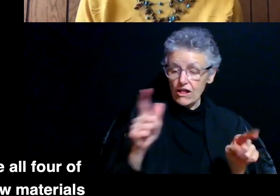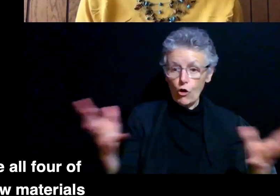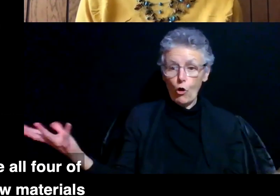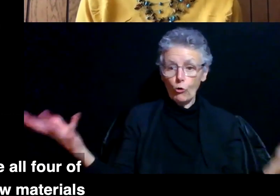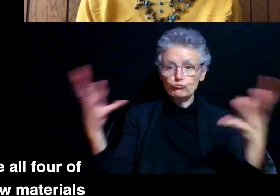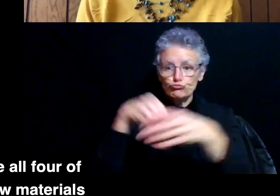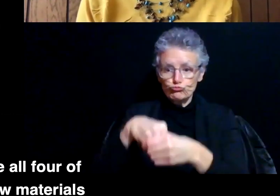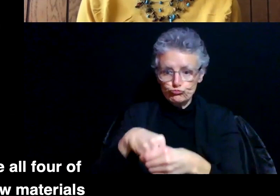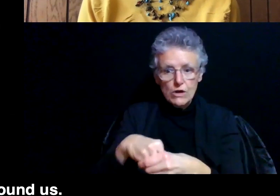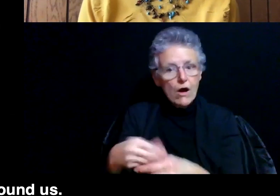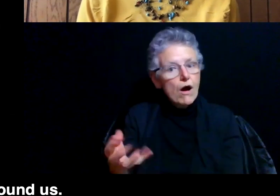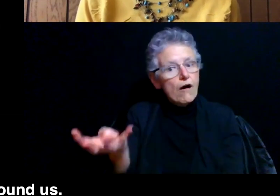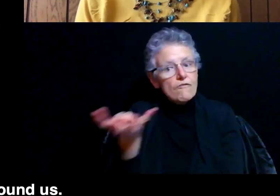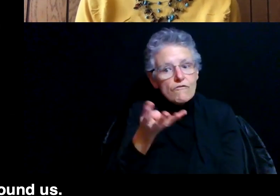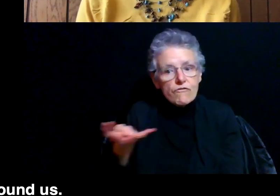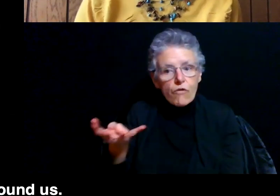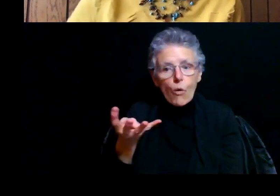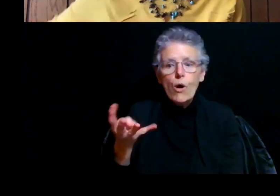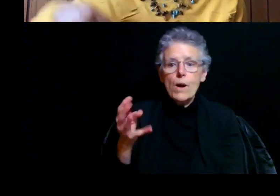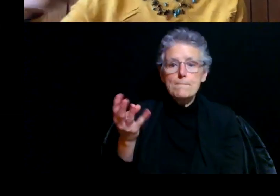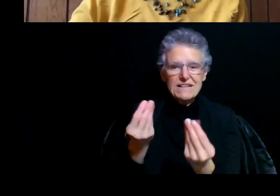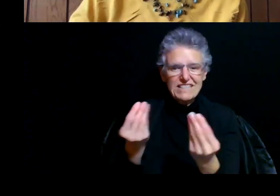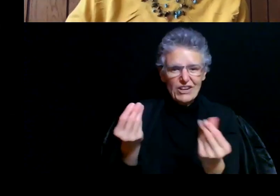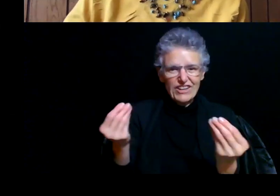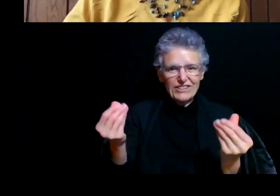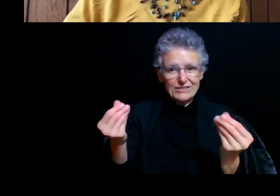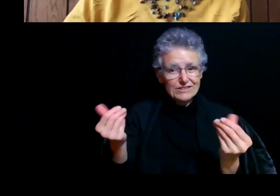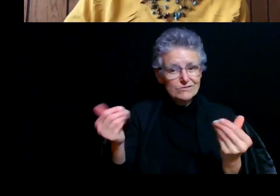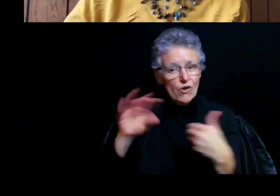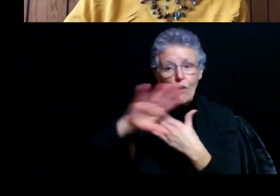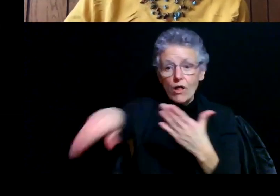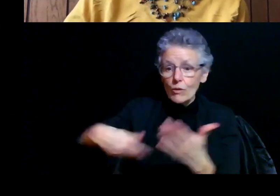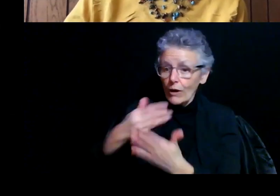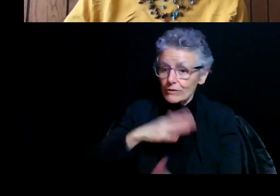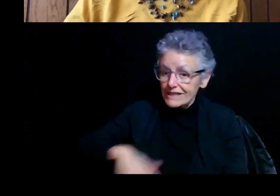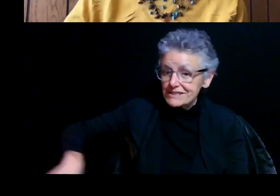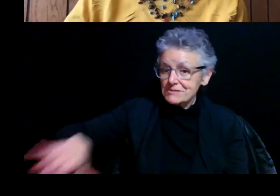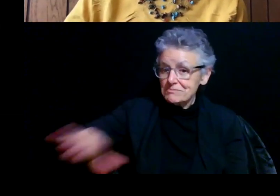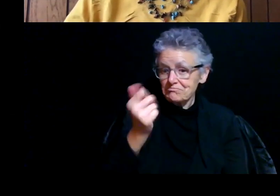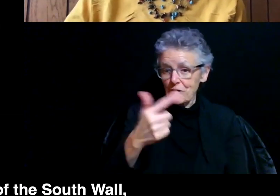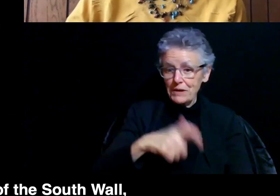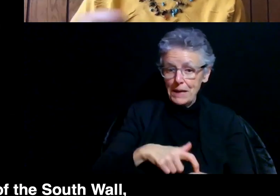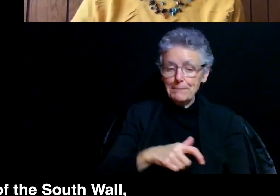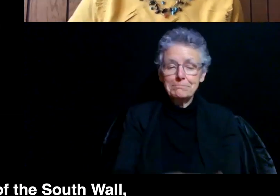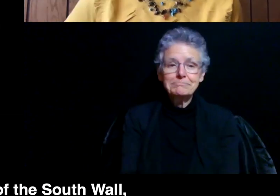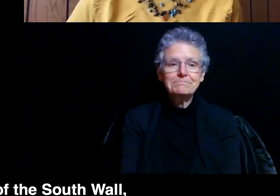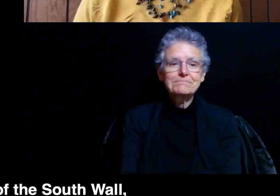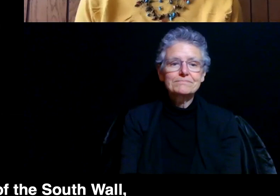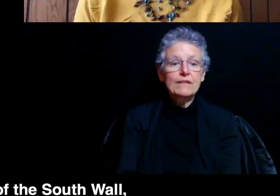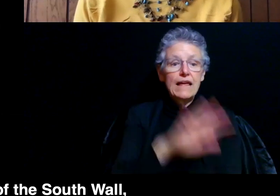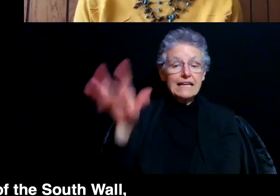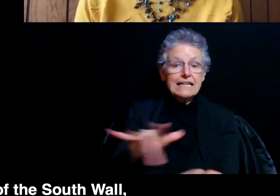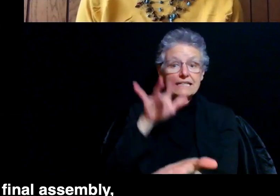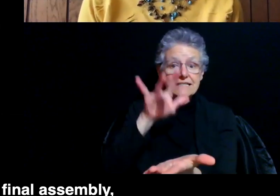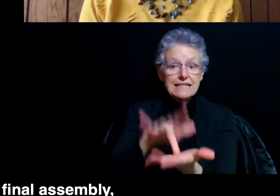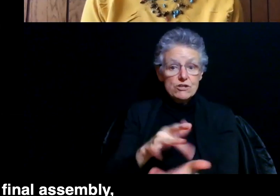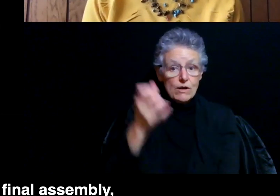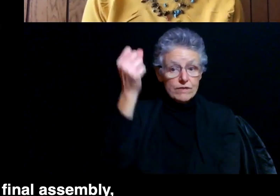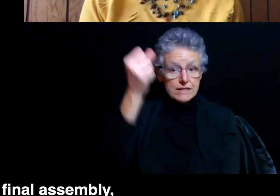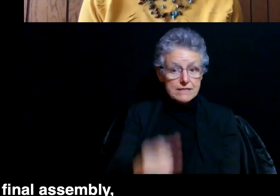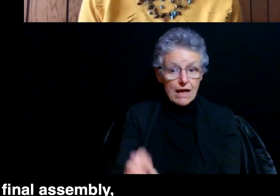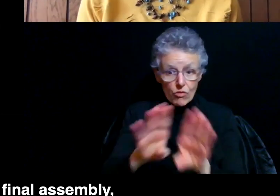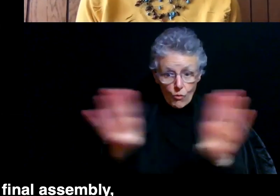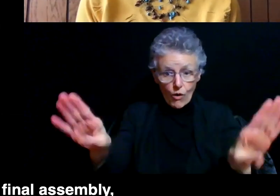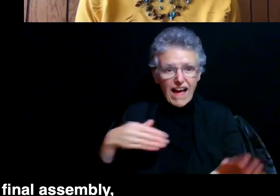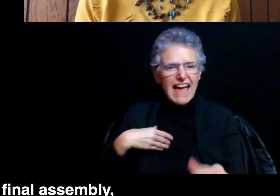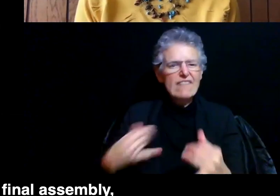of those raw materials all around us. New slide shows assembly workers. In the center of the south wall, we have the